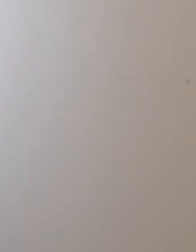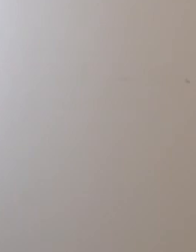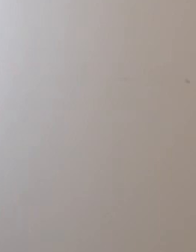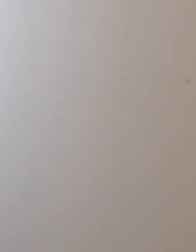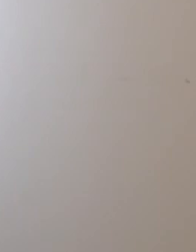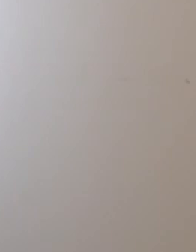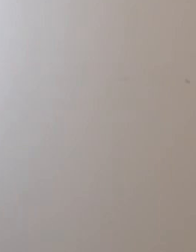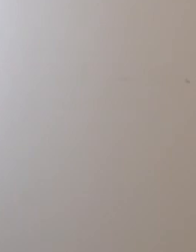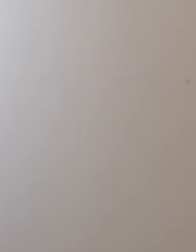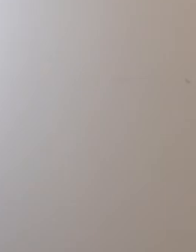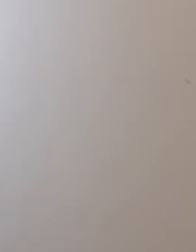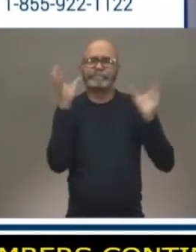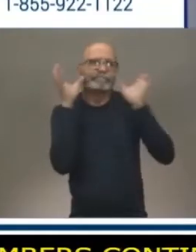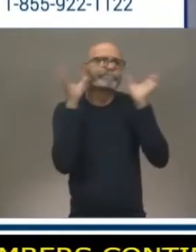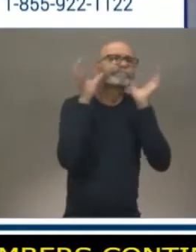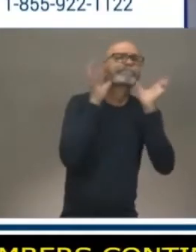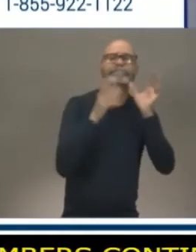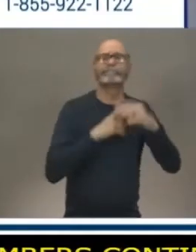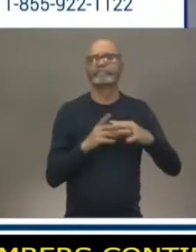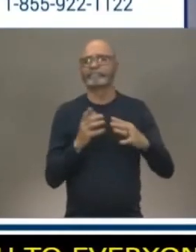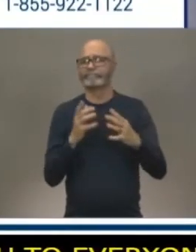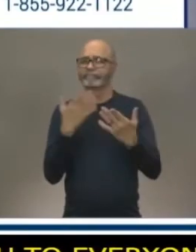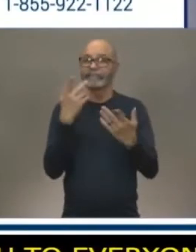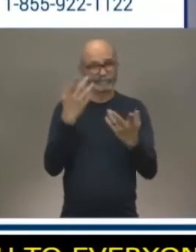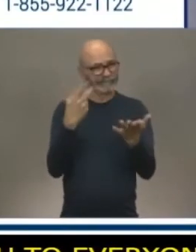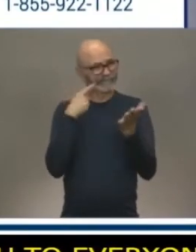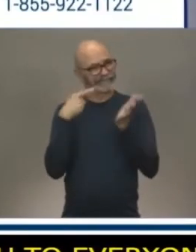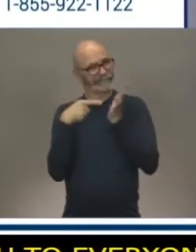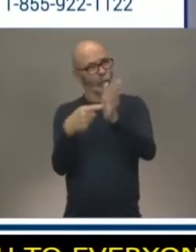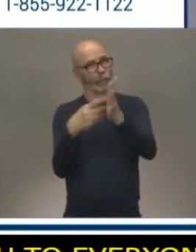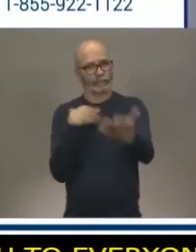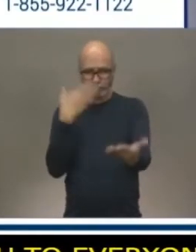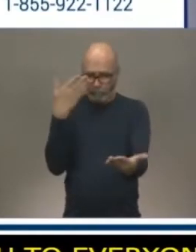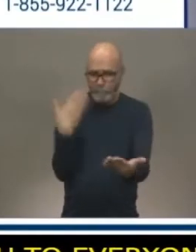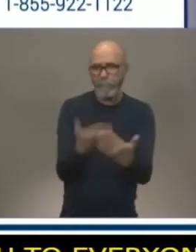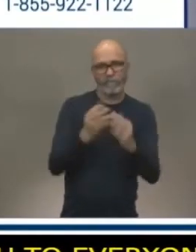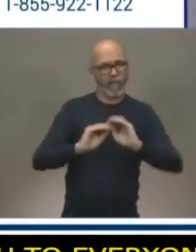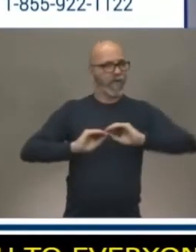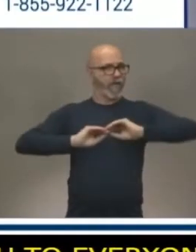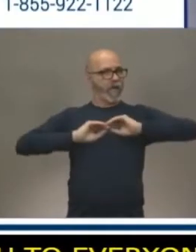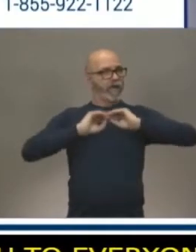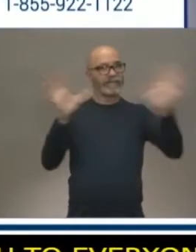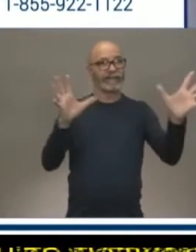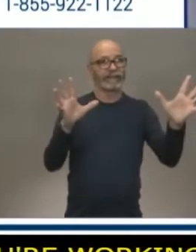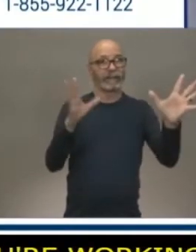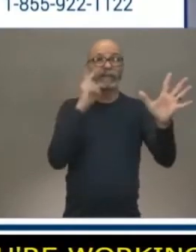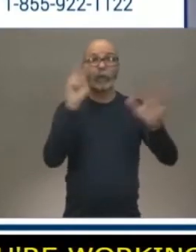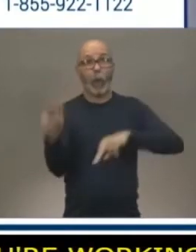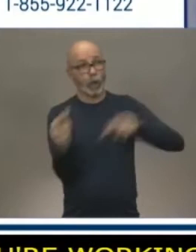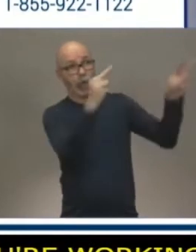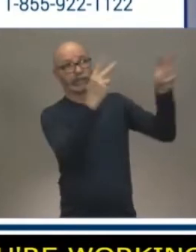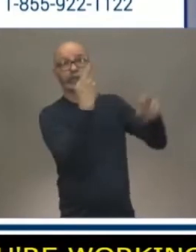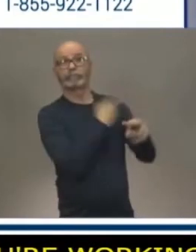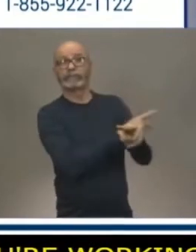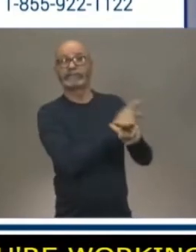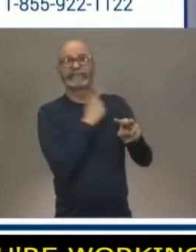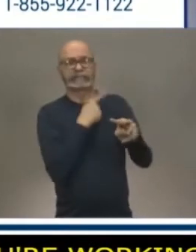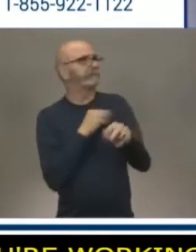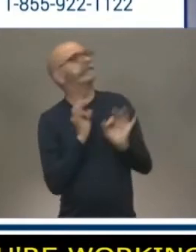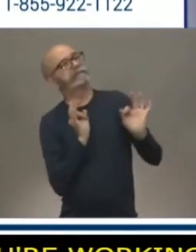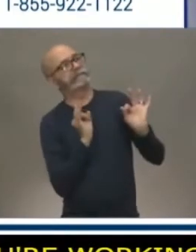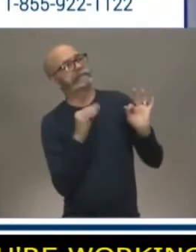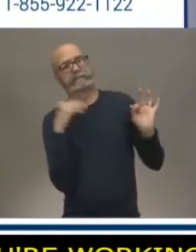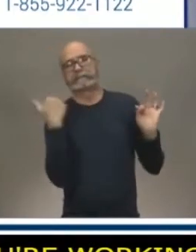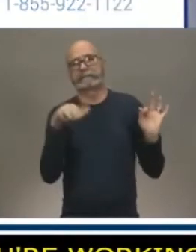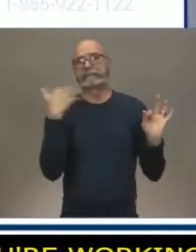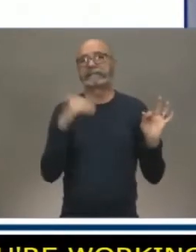cases in other parts of the country. We are concerned about the high number of cases in other provinces, specifically Alberta, where many